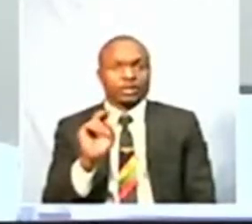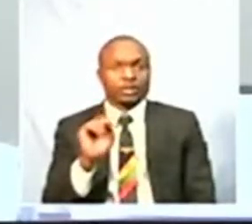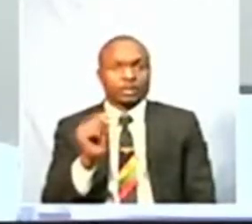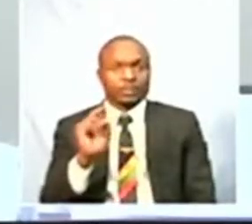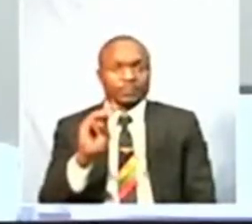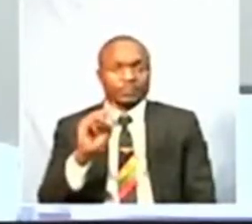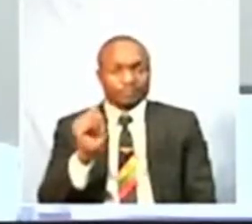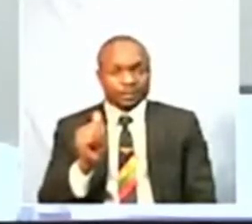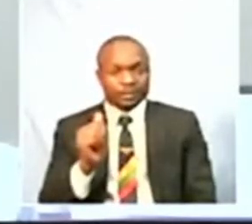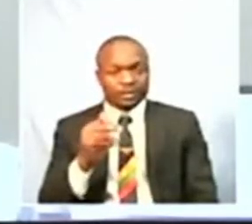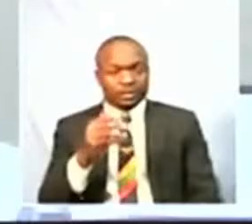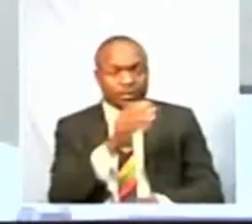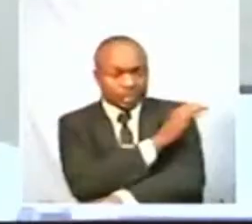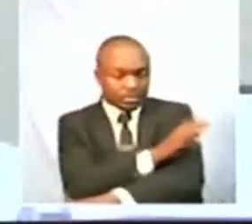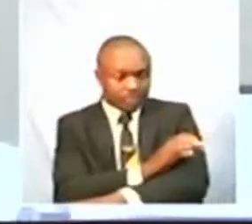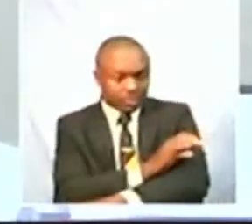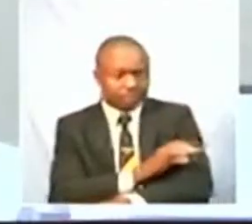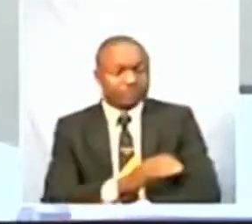was